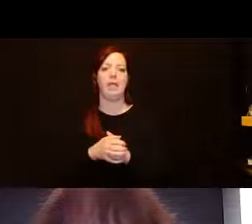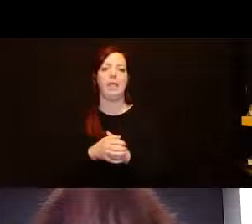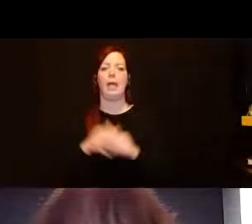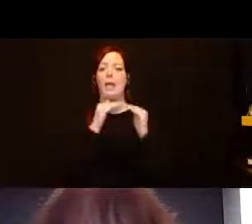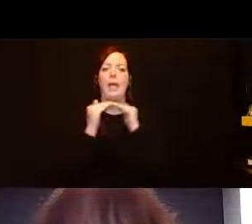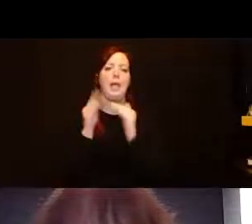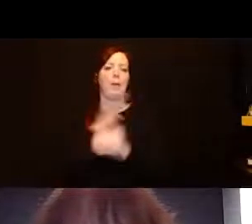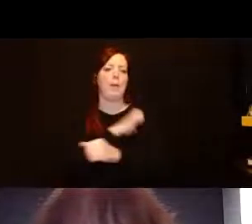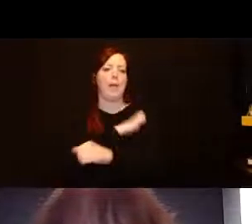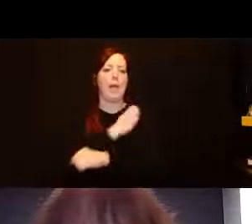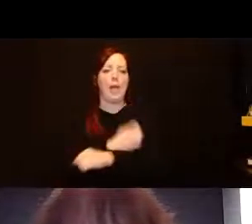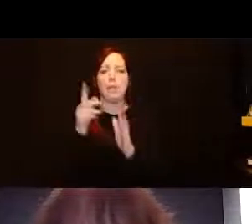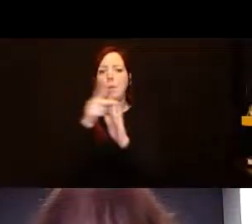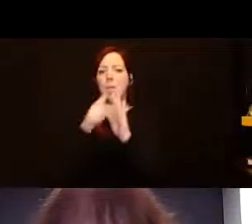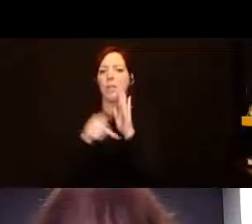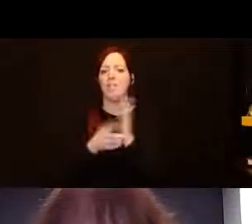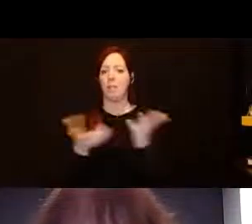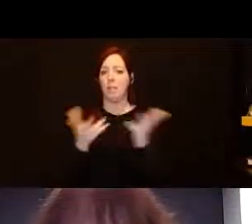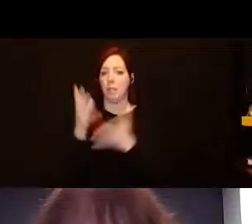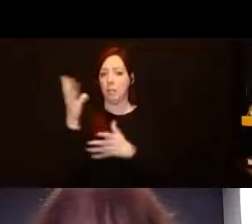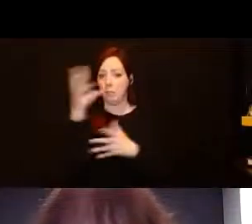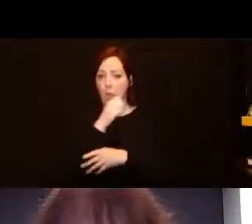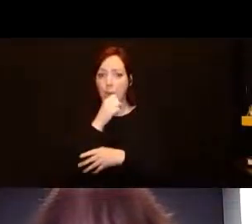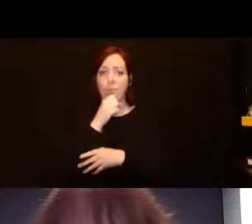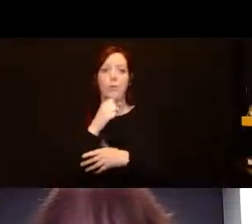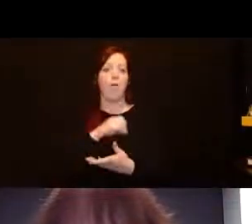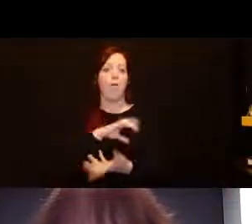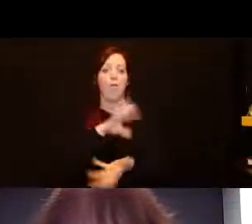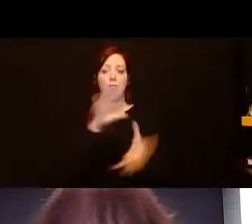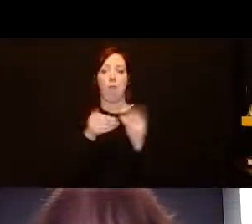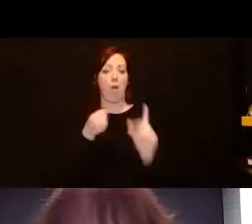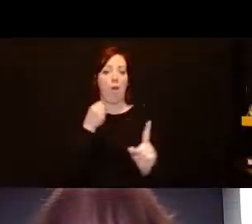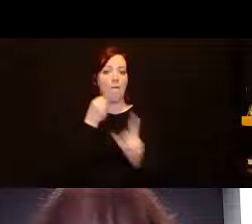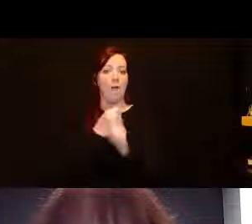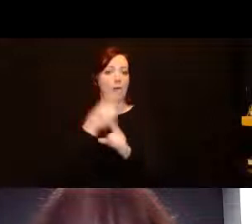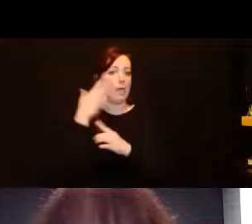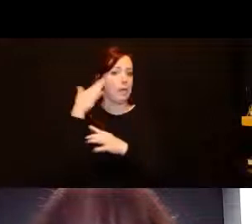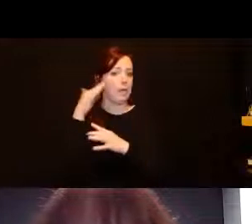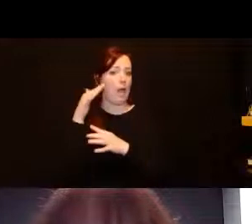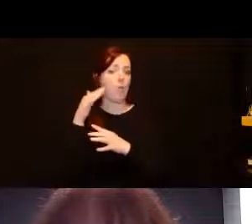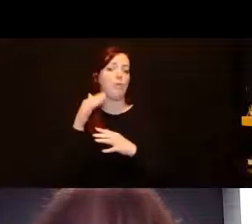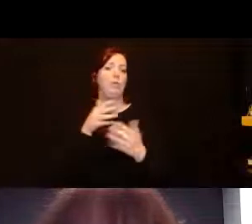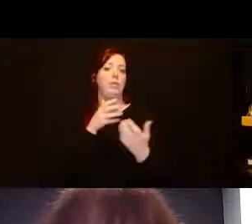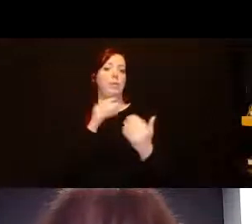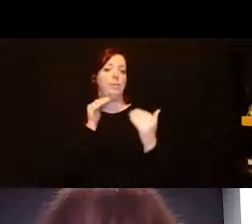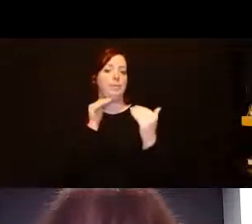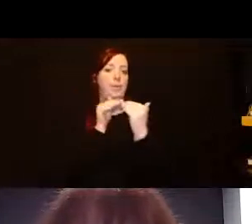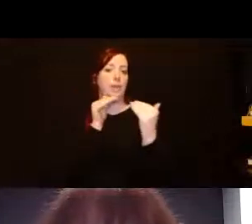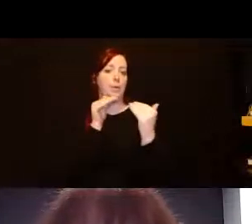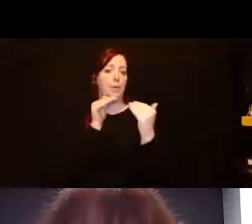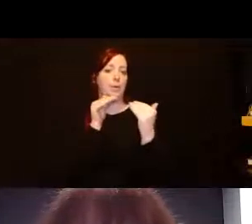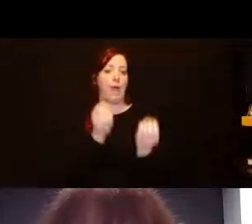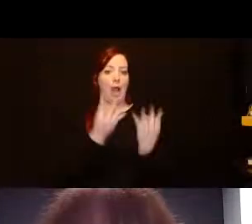assumption that the total effect of sound is proportional to the total amount of sound energy received by the